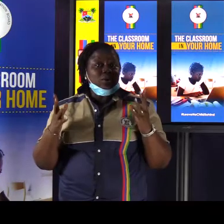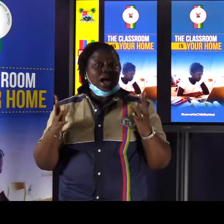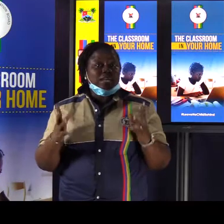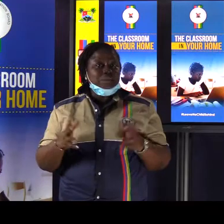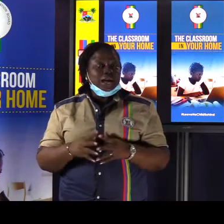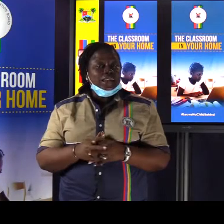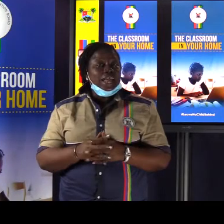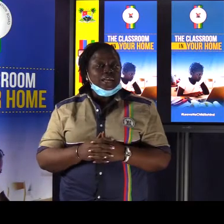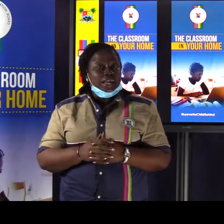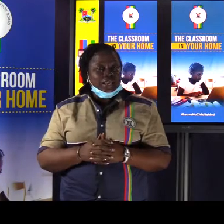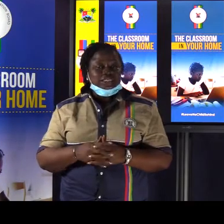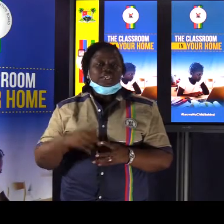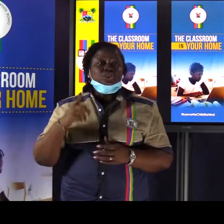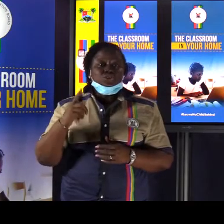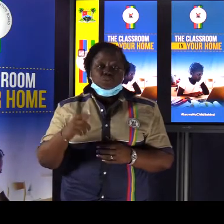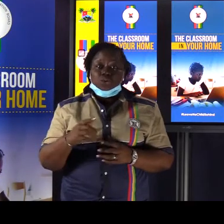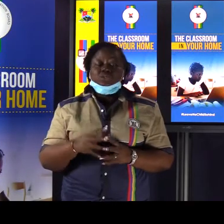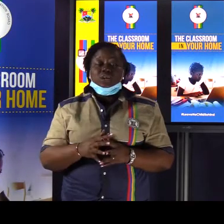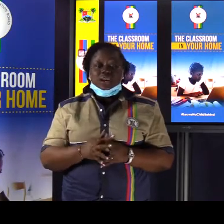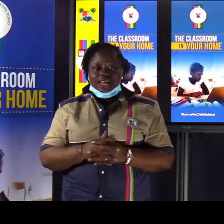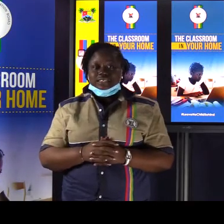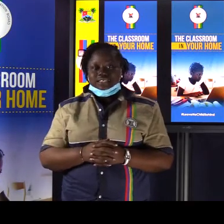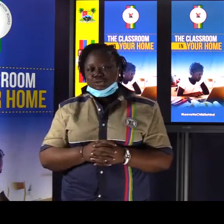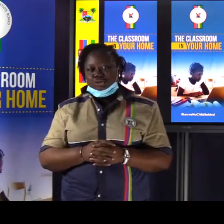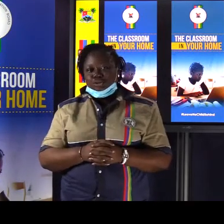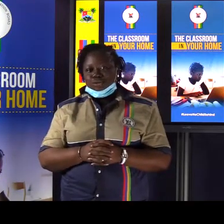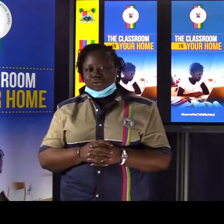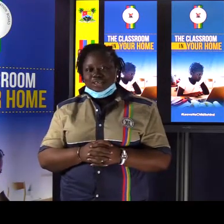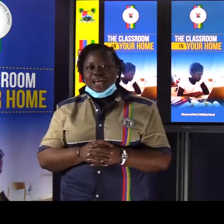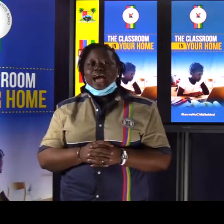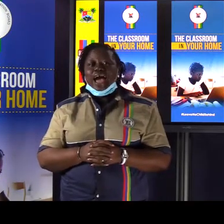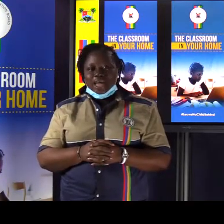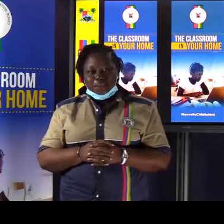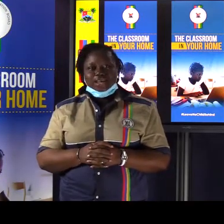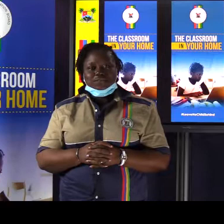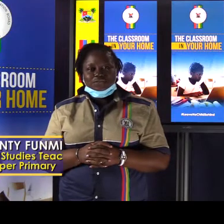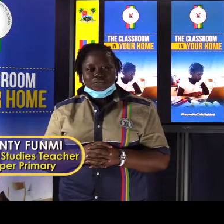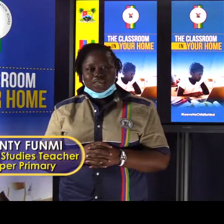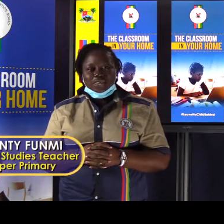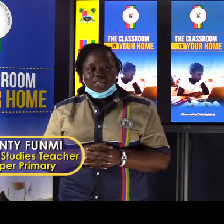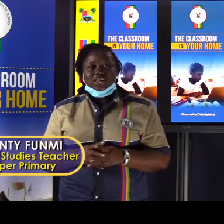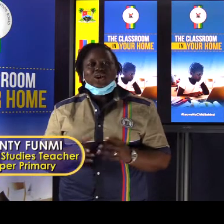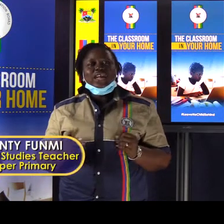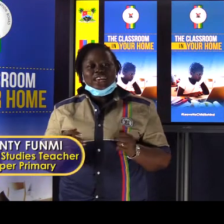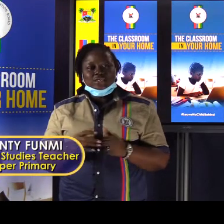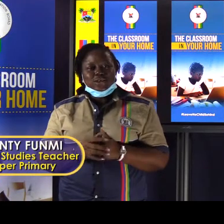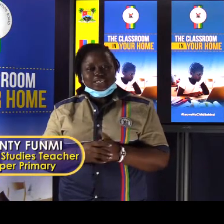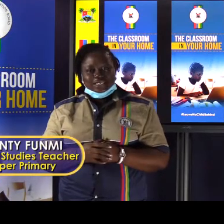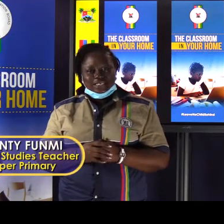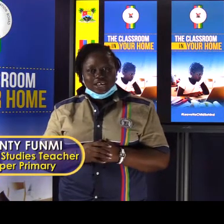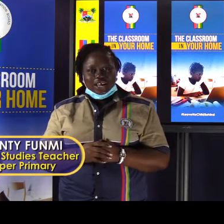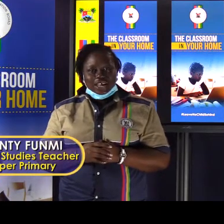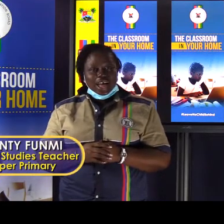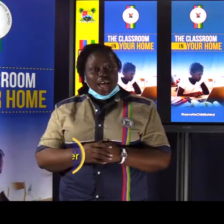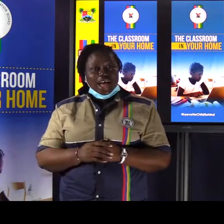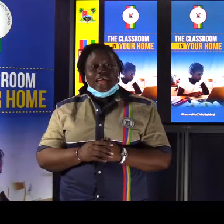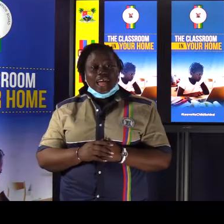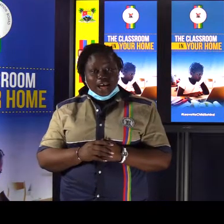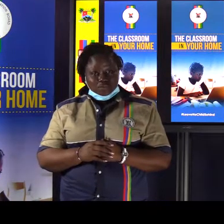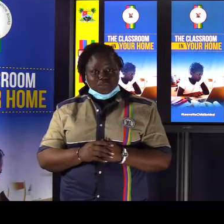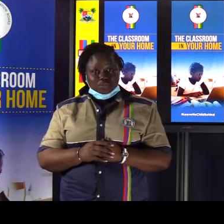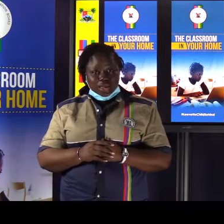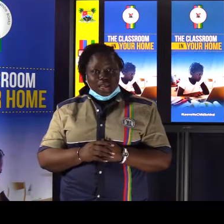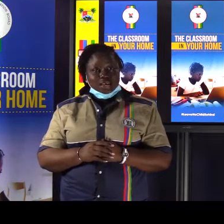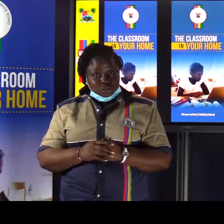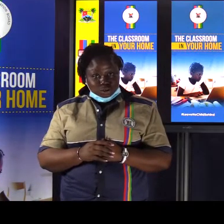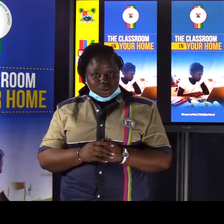ensure that you are academically engaged in addition to what you're learning in school. I am Auntie Fumi, your English Studies teacher, and I